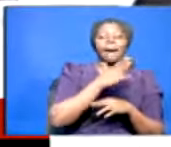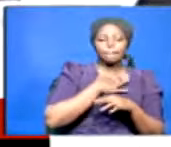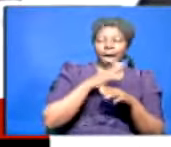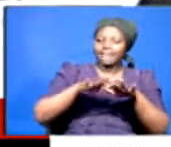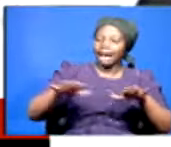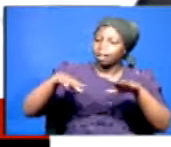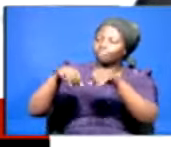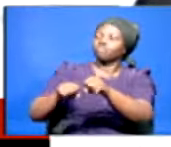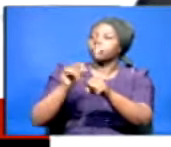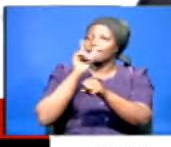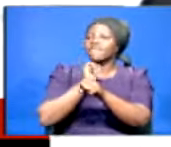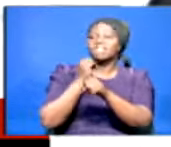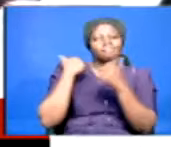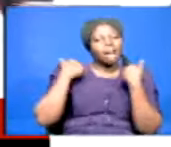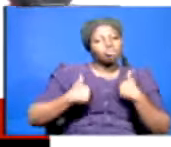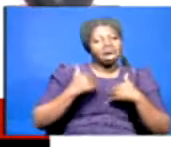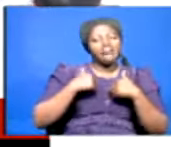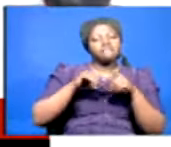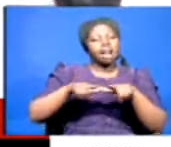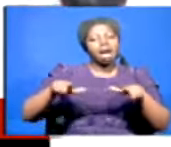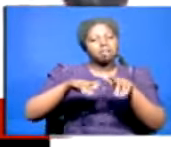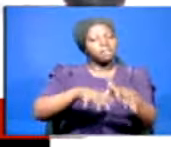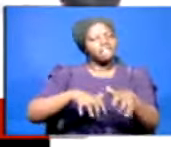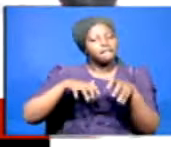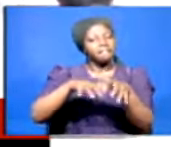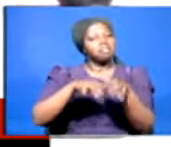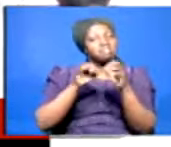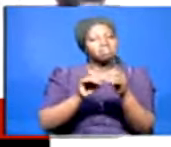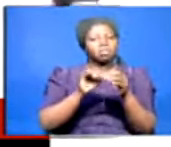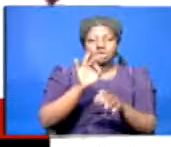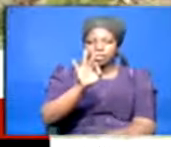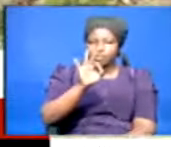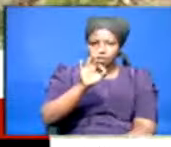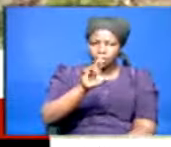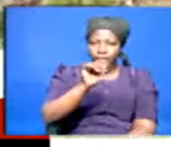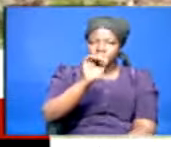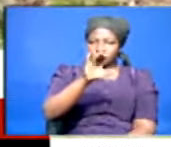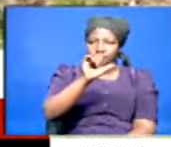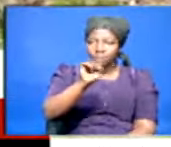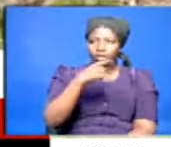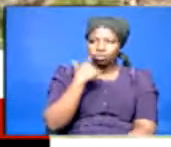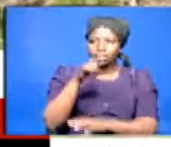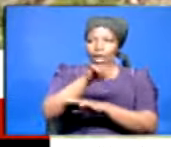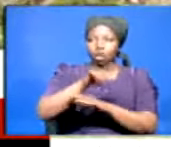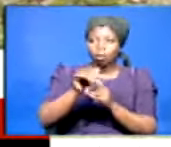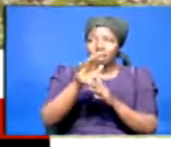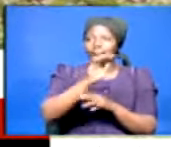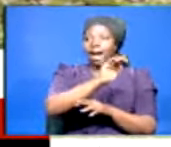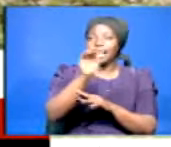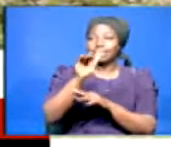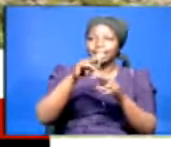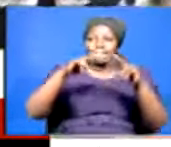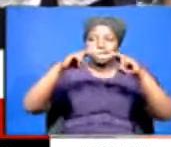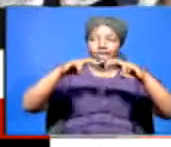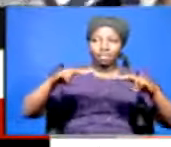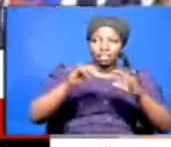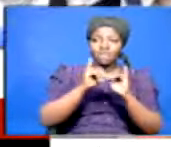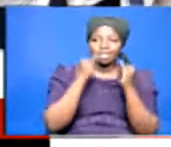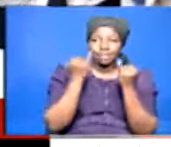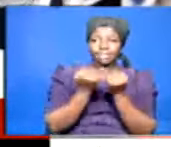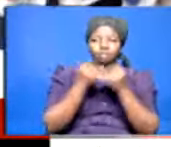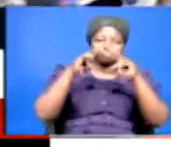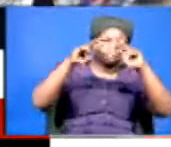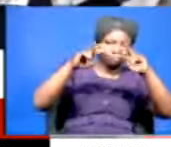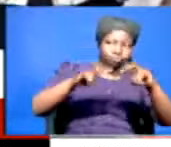lima. Francis Kilango, who is a local leader, called on investigative agencies to probe the dam's management so